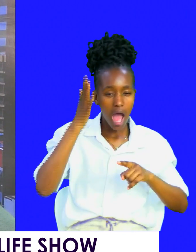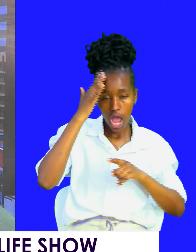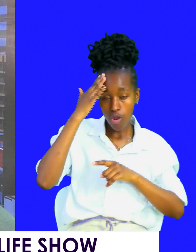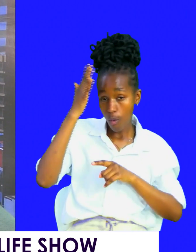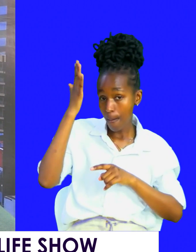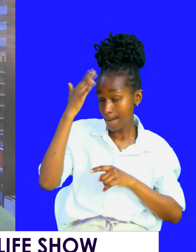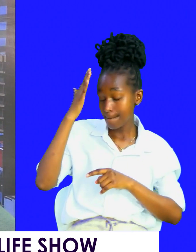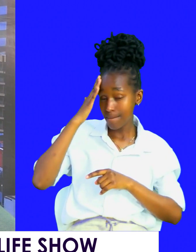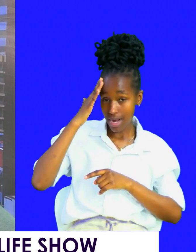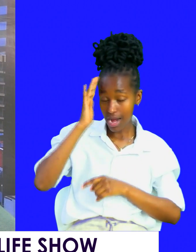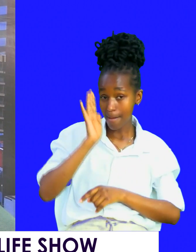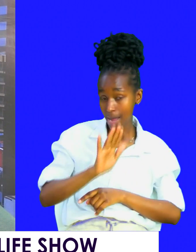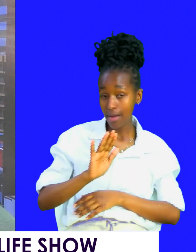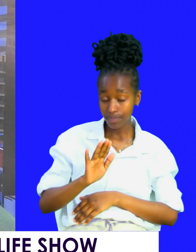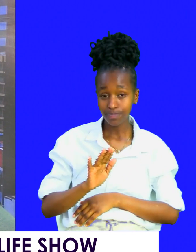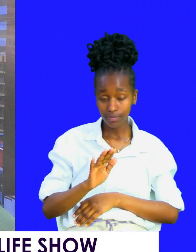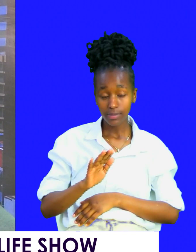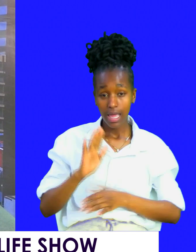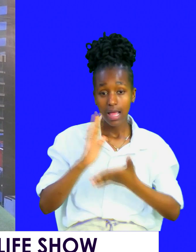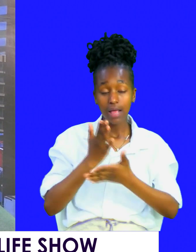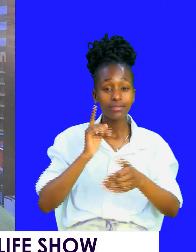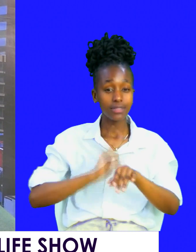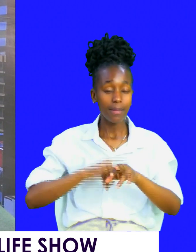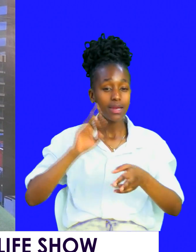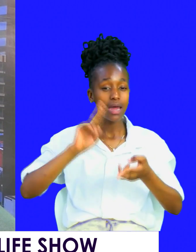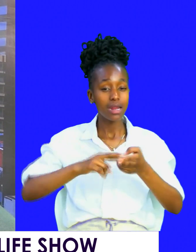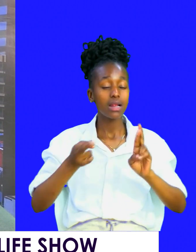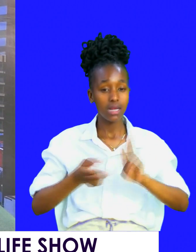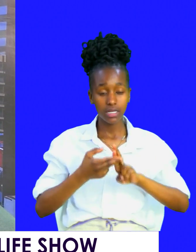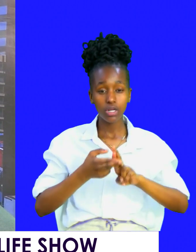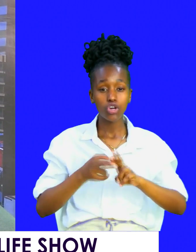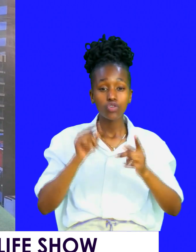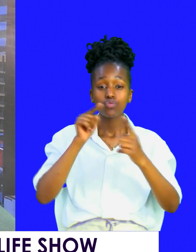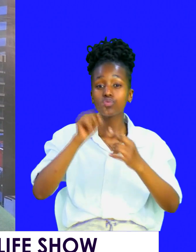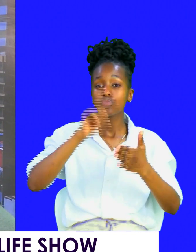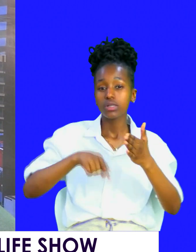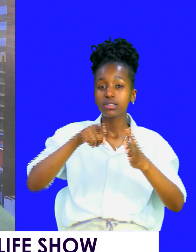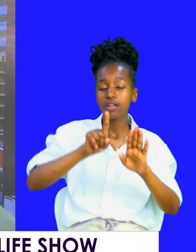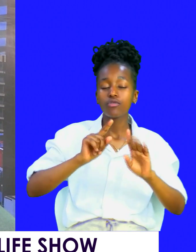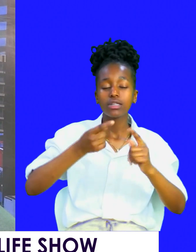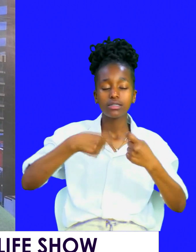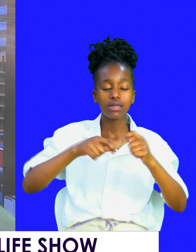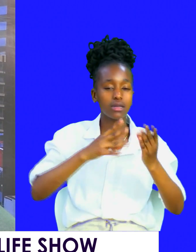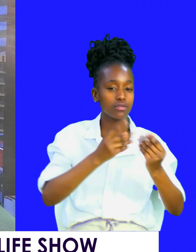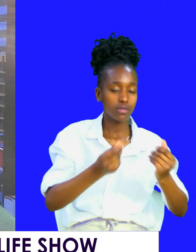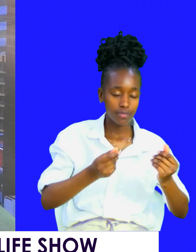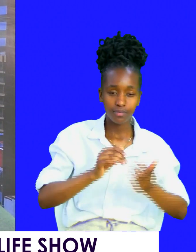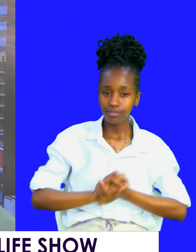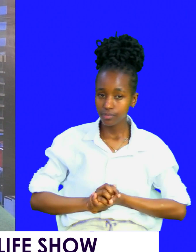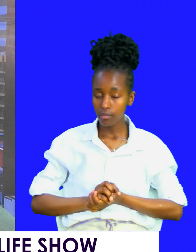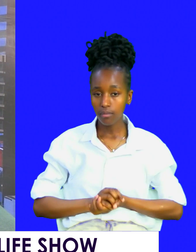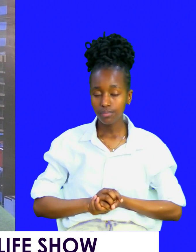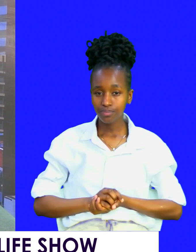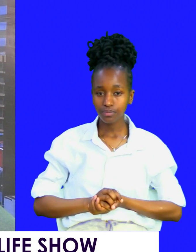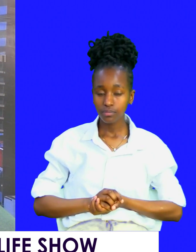brain that relates to what you're dealing with. You see, for more time,